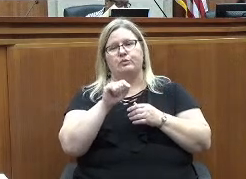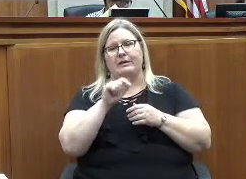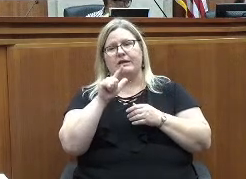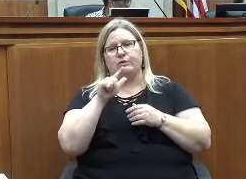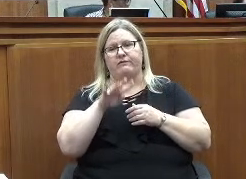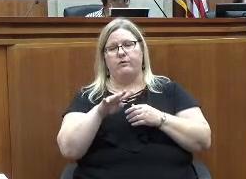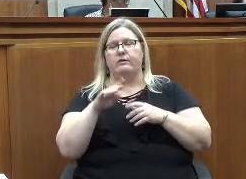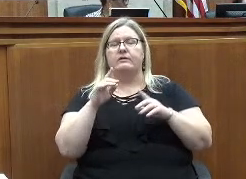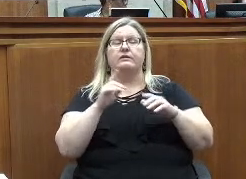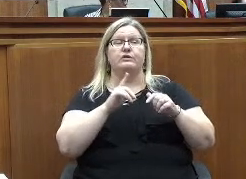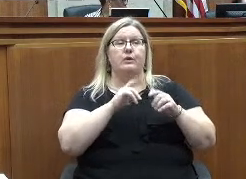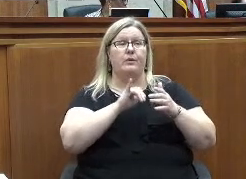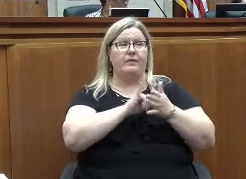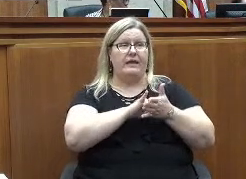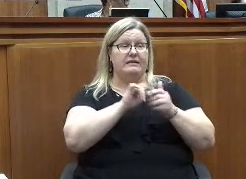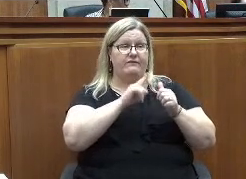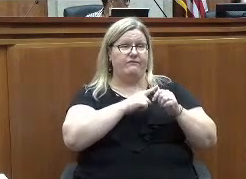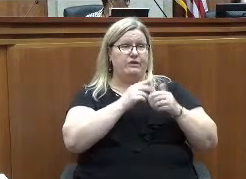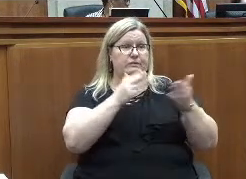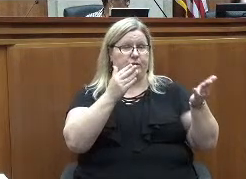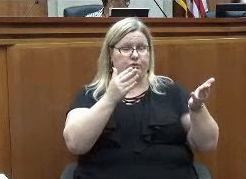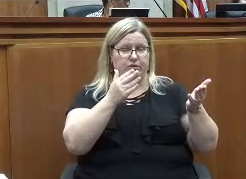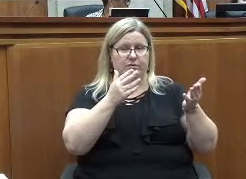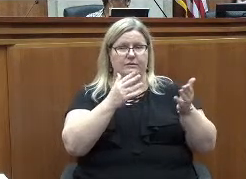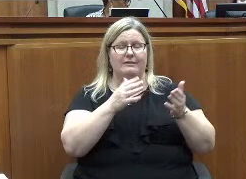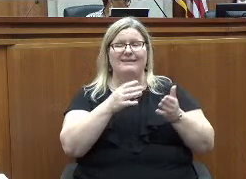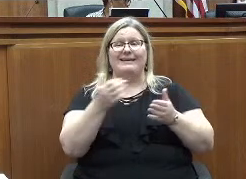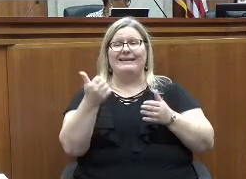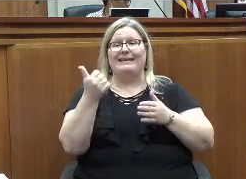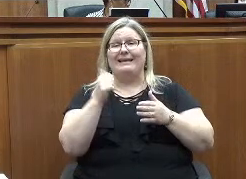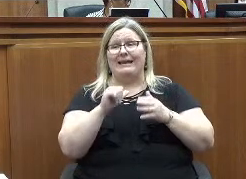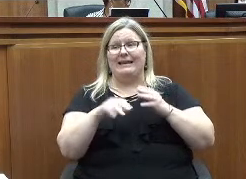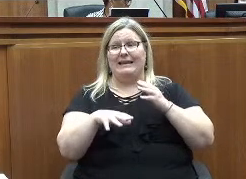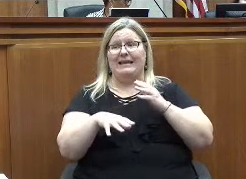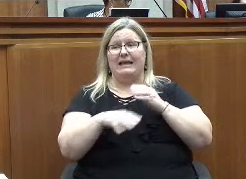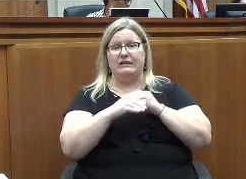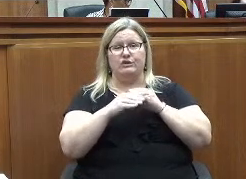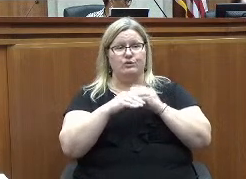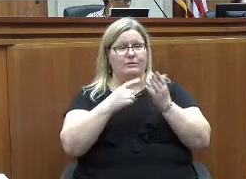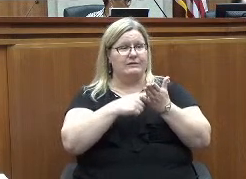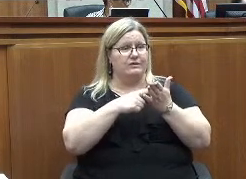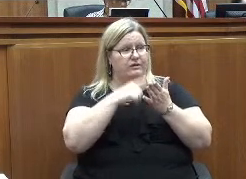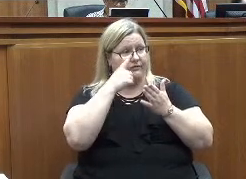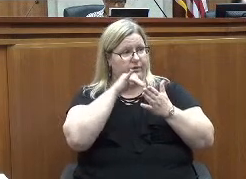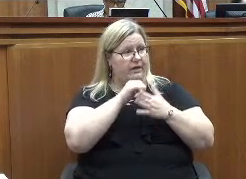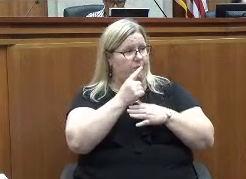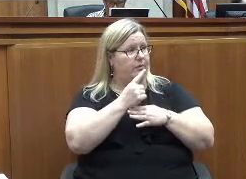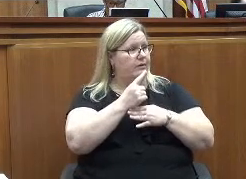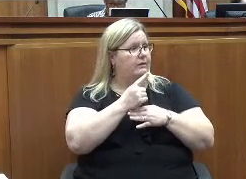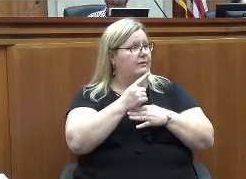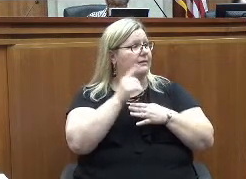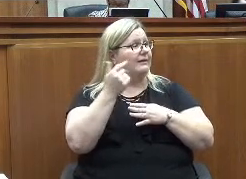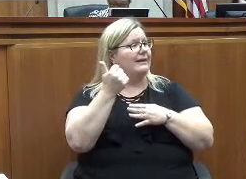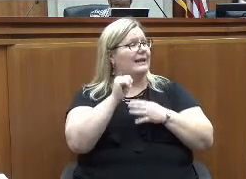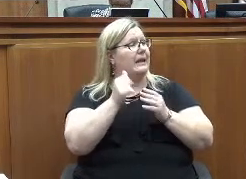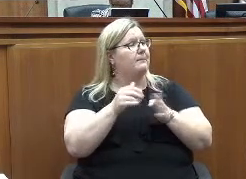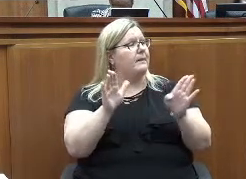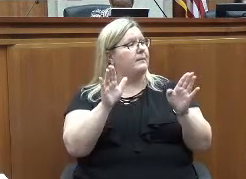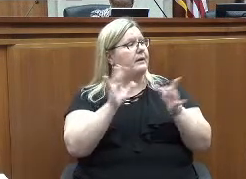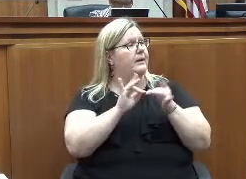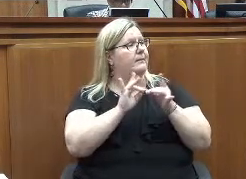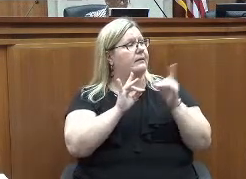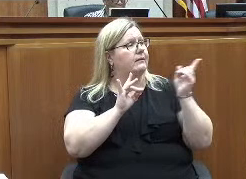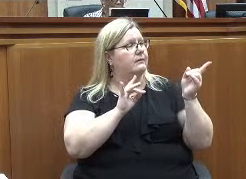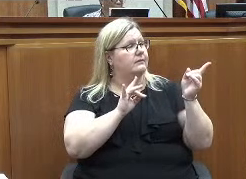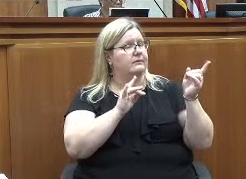first one, right? So let's work that one. So is there any additional discussion on that one? Okay, do we have any public comment on that one? Yes,